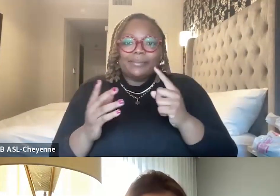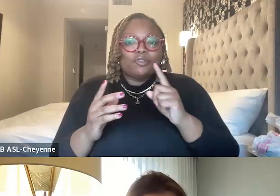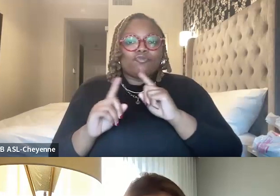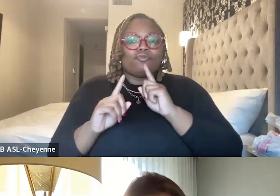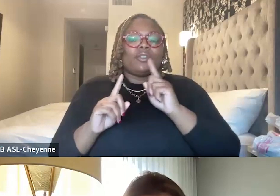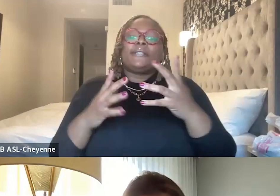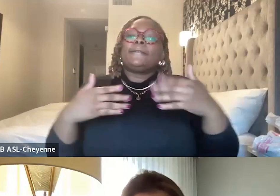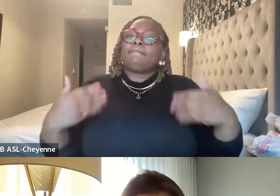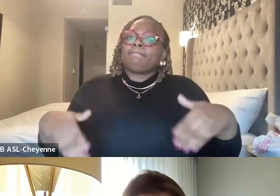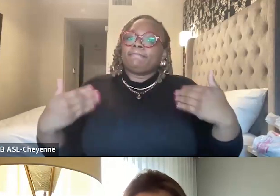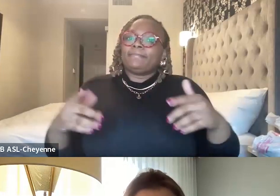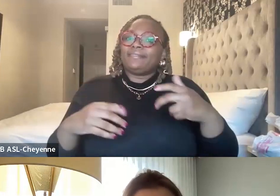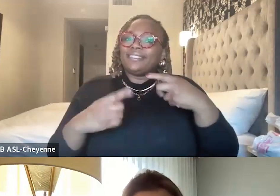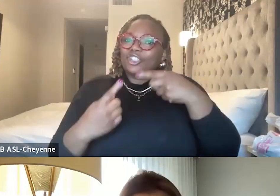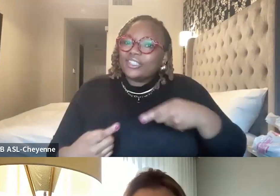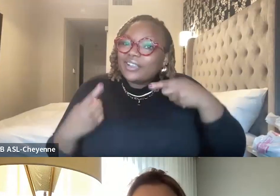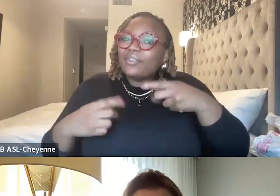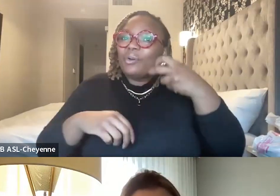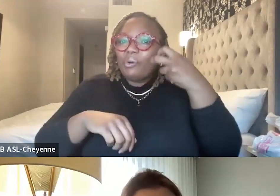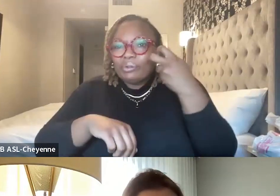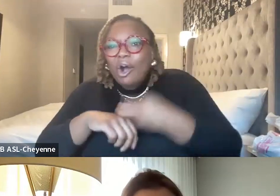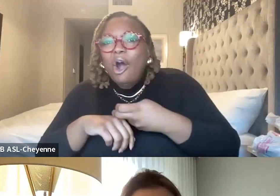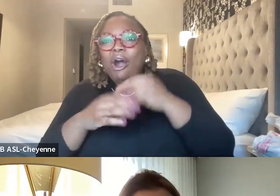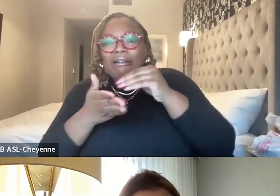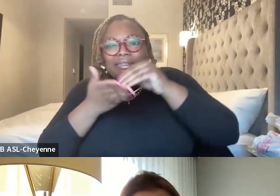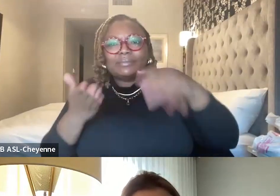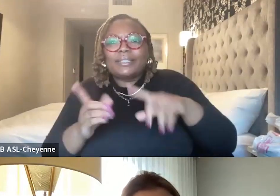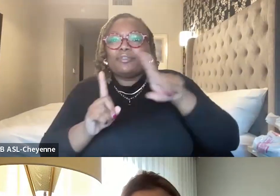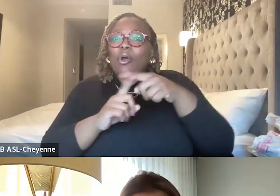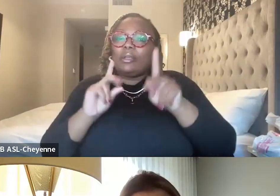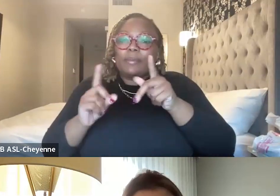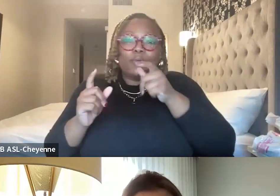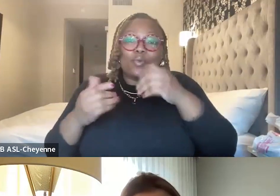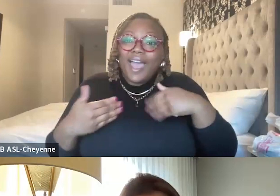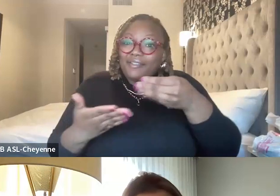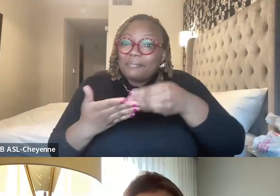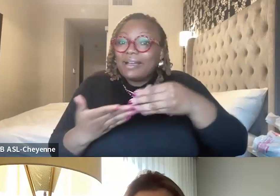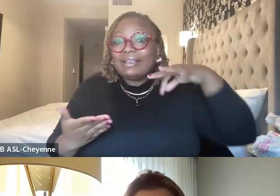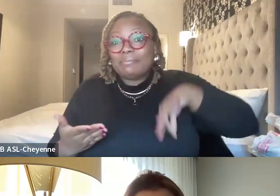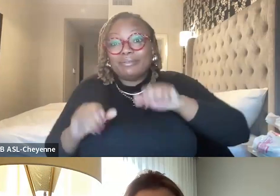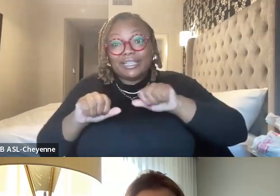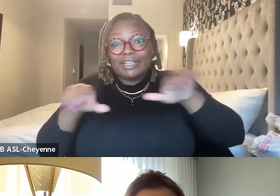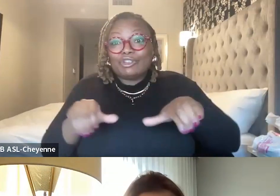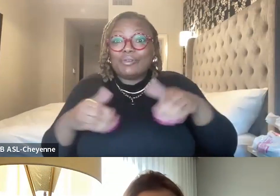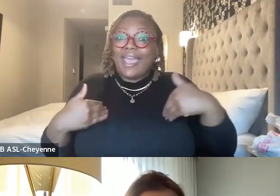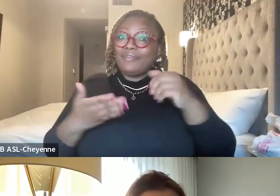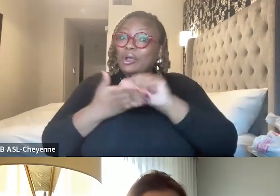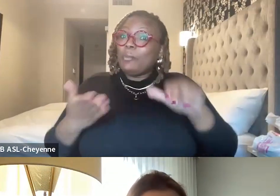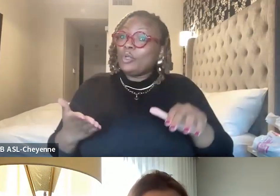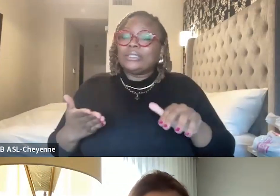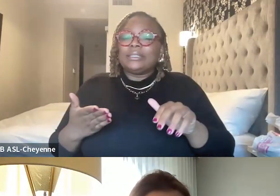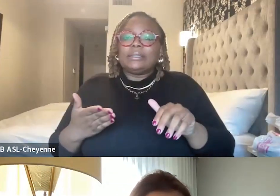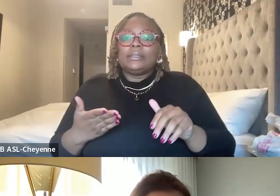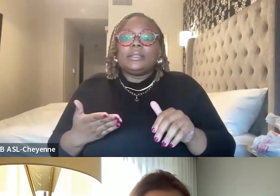completely difficult, something expensive, something that only people with money and privilege can do it. So it's something that's